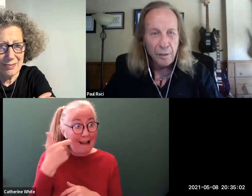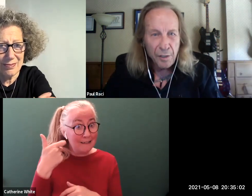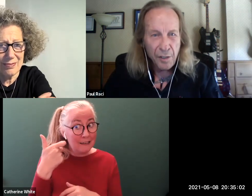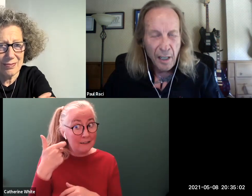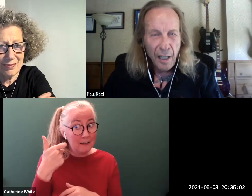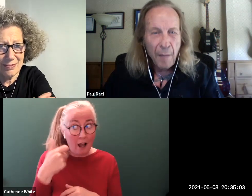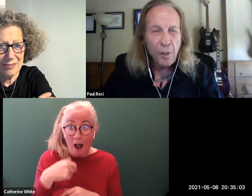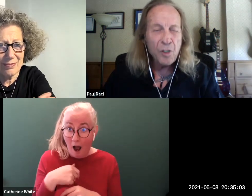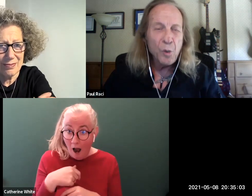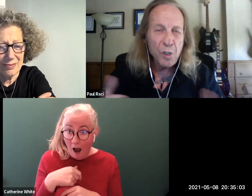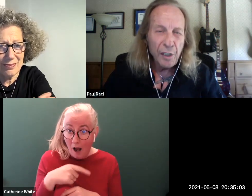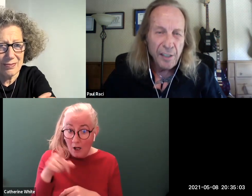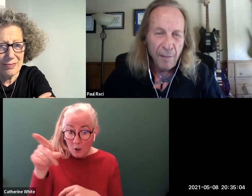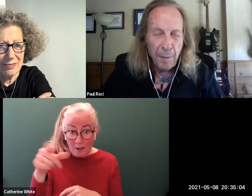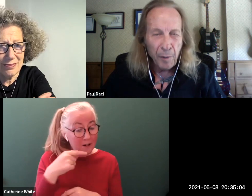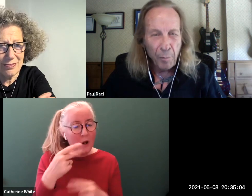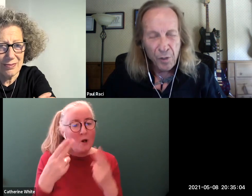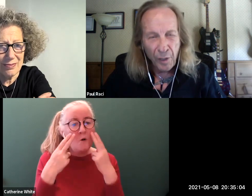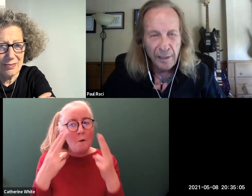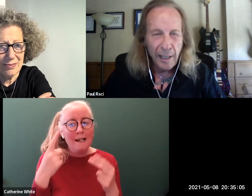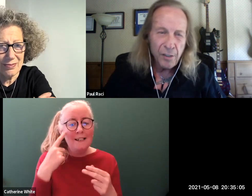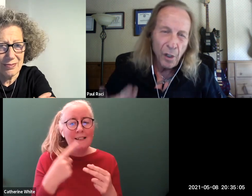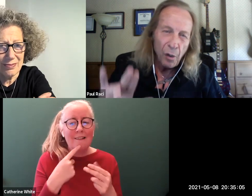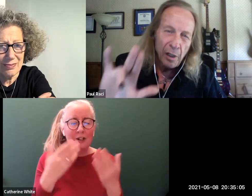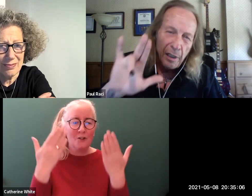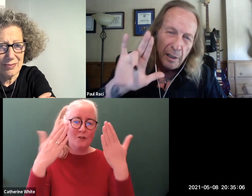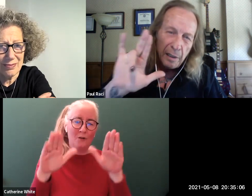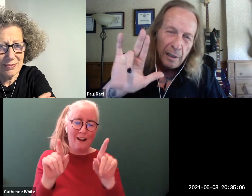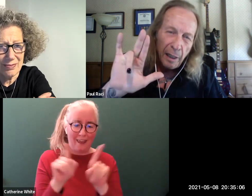my goodness. Because usually deaf people are portrayed as,